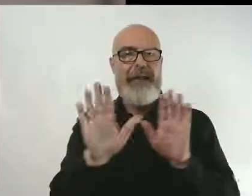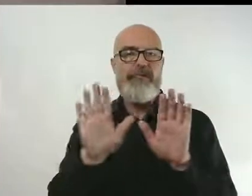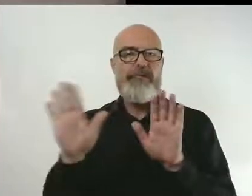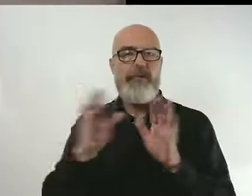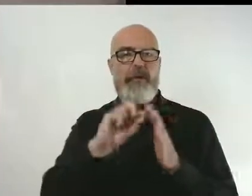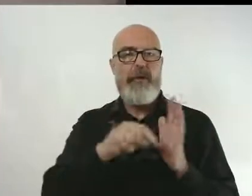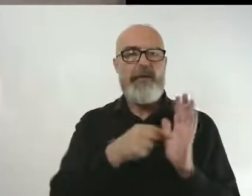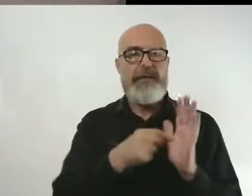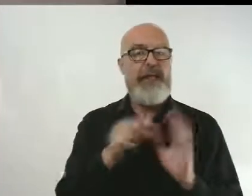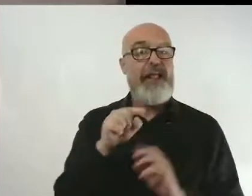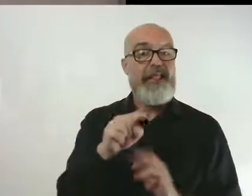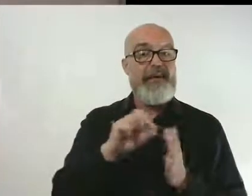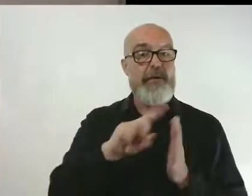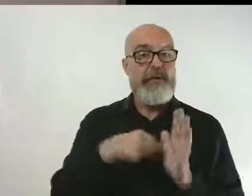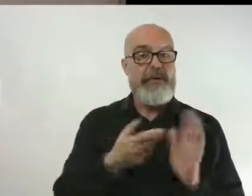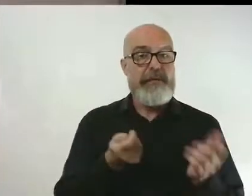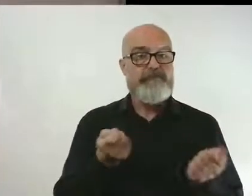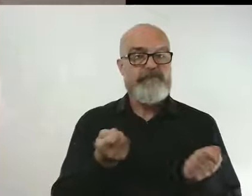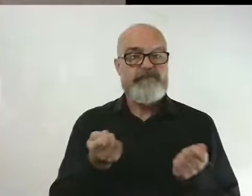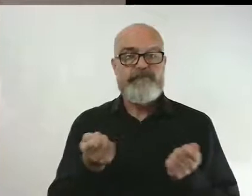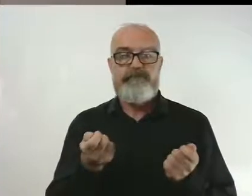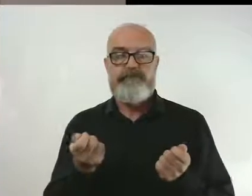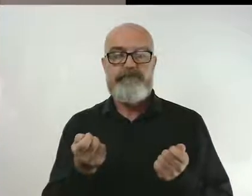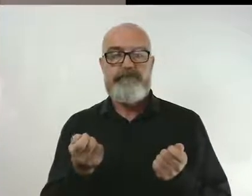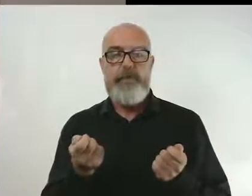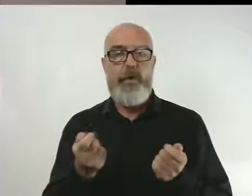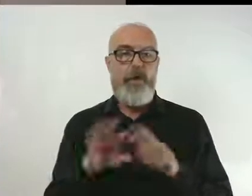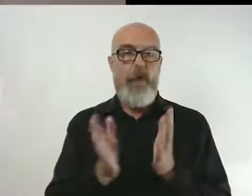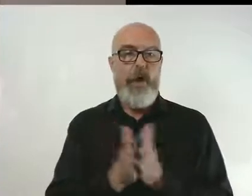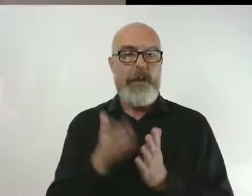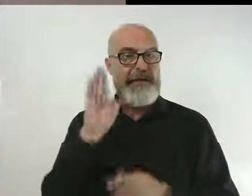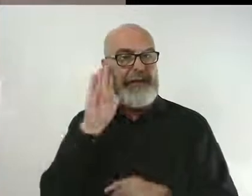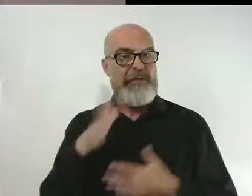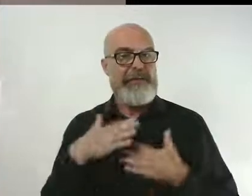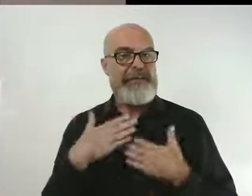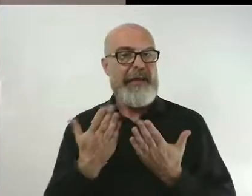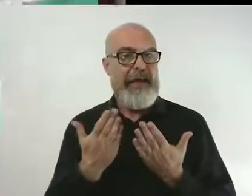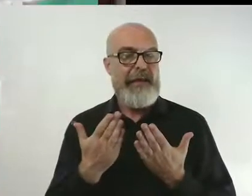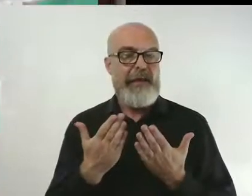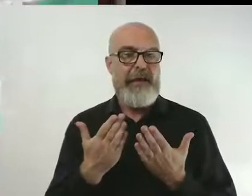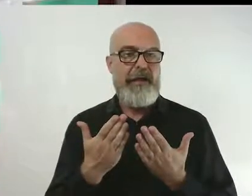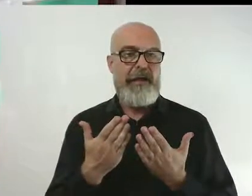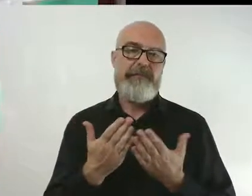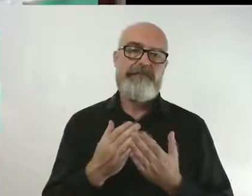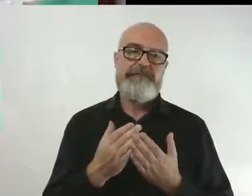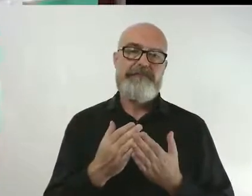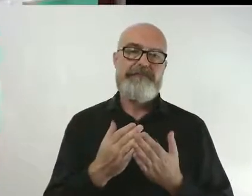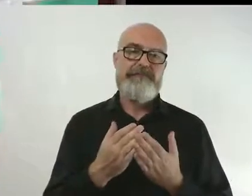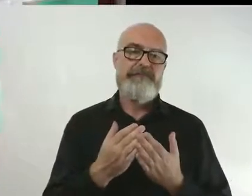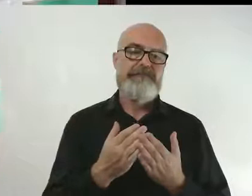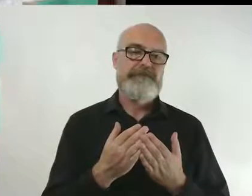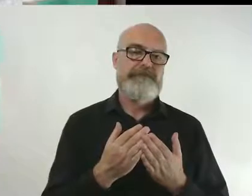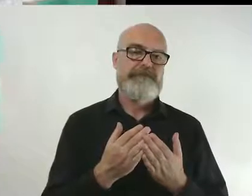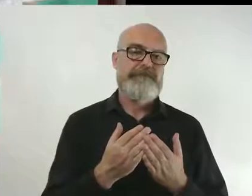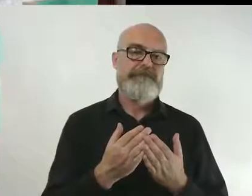All virtual gallery project. This project was organized on World Hearing Day on behalf of